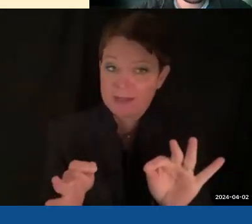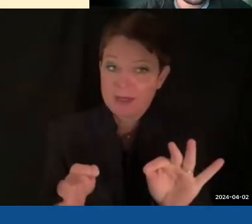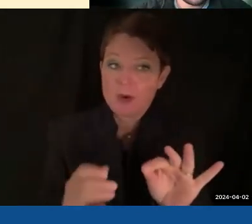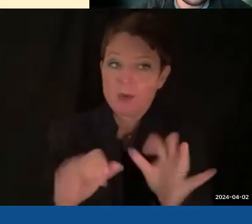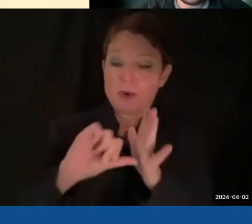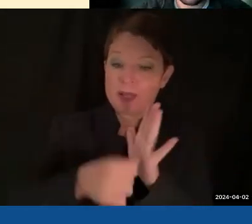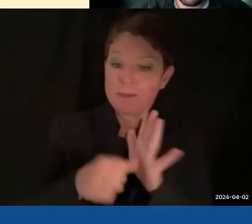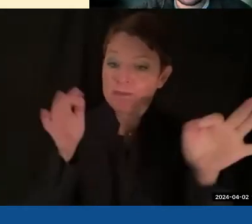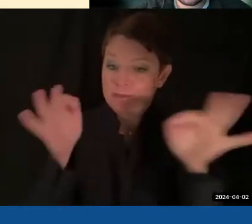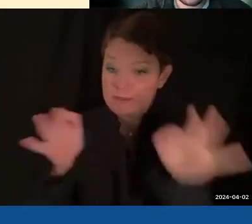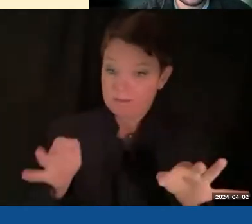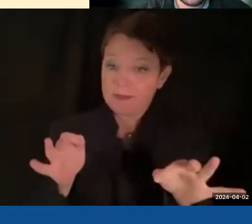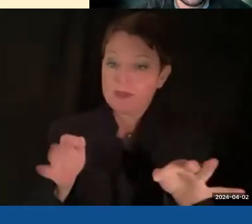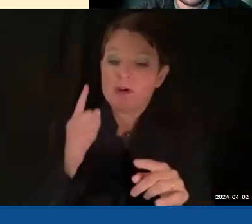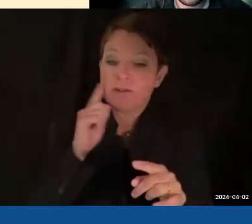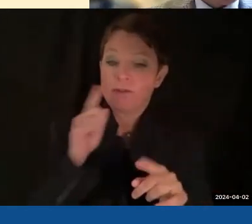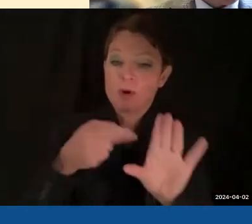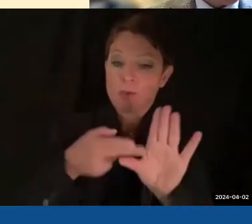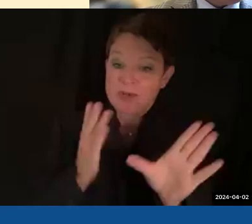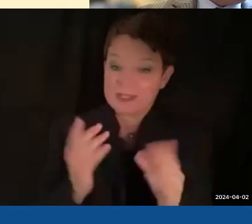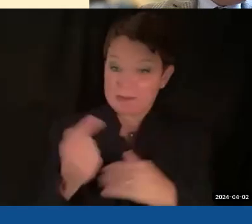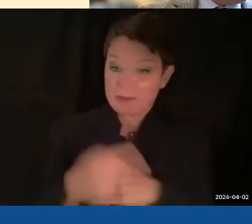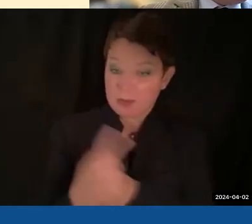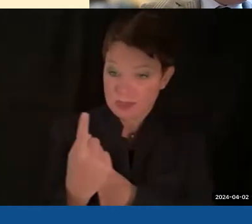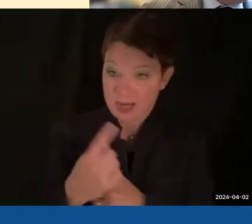some instructions for participating.